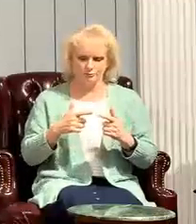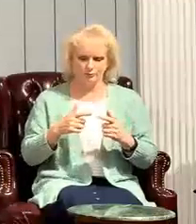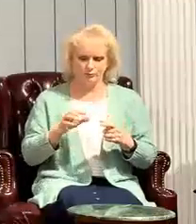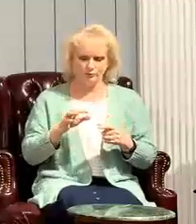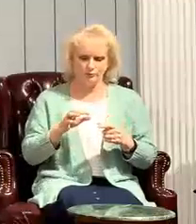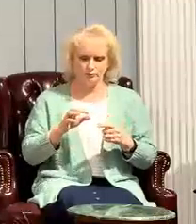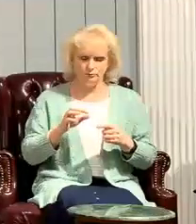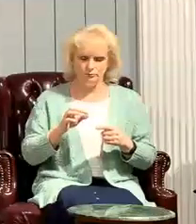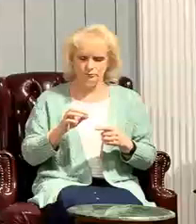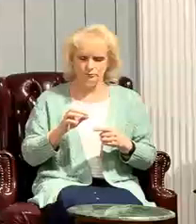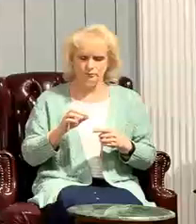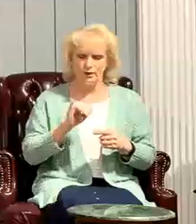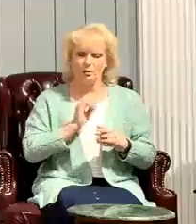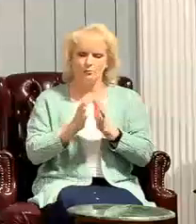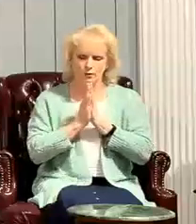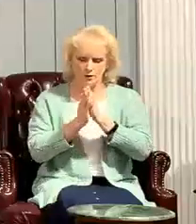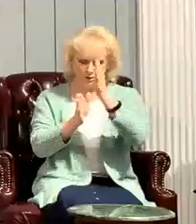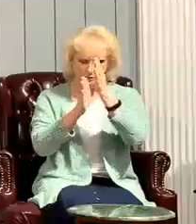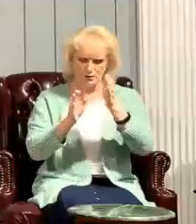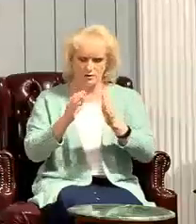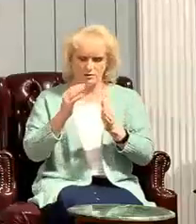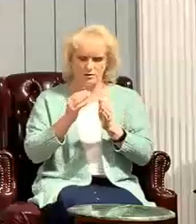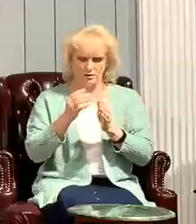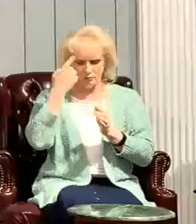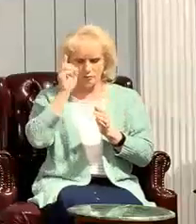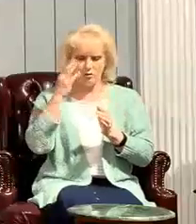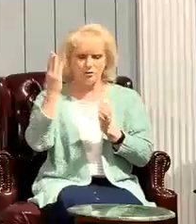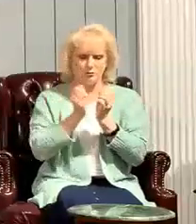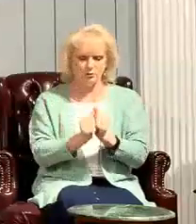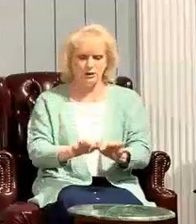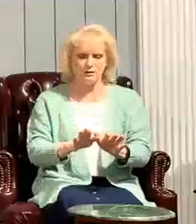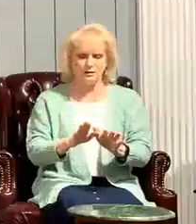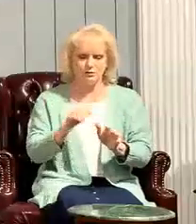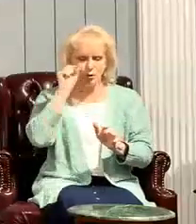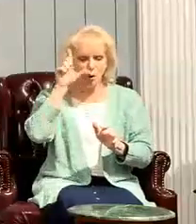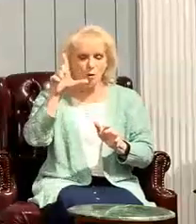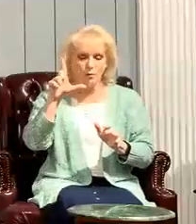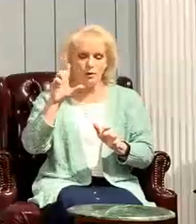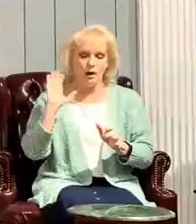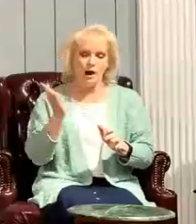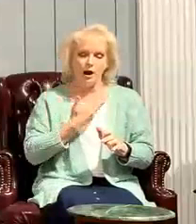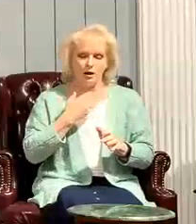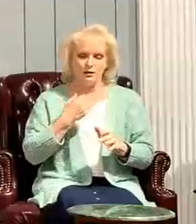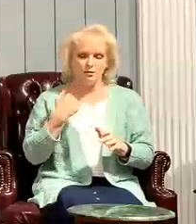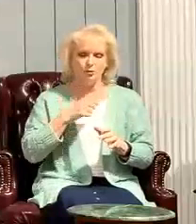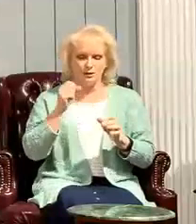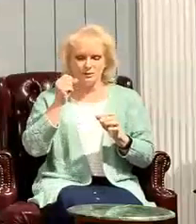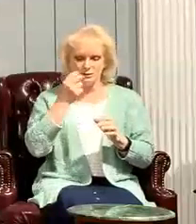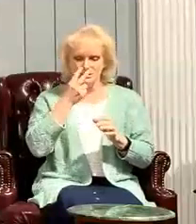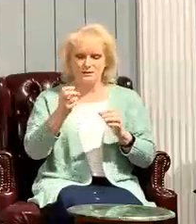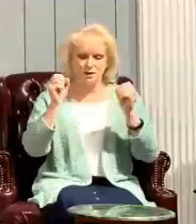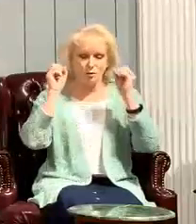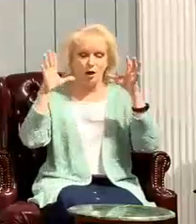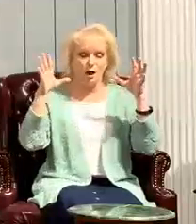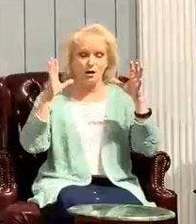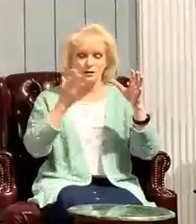for our own lives. I want to pray, Heavenly Father, for your blessings. I want to pray, God, that you'd open our eyes, that we may behold wondrous things out of thy law, and that